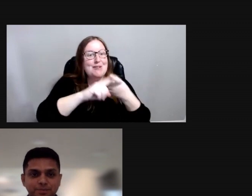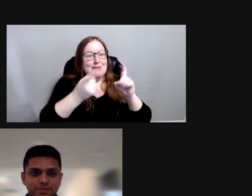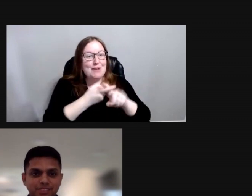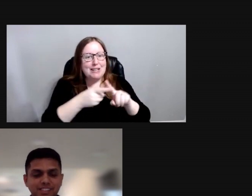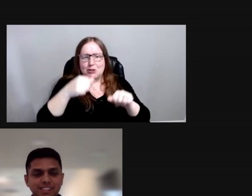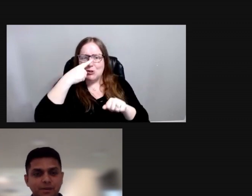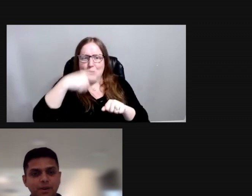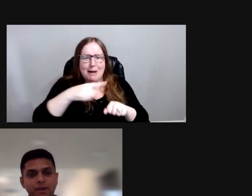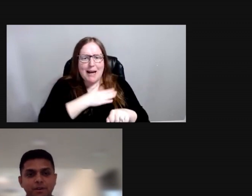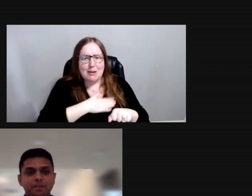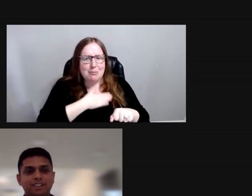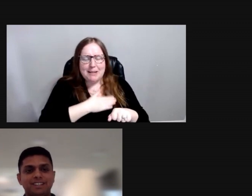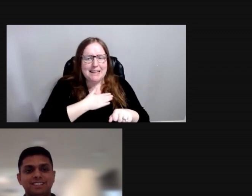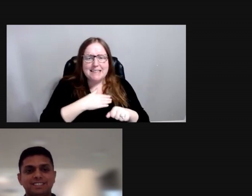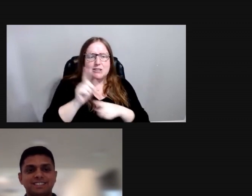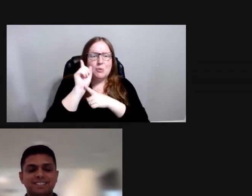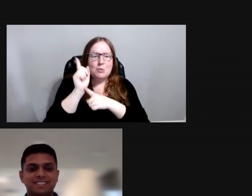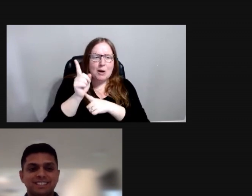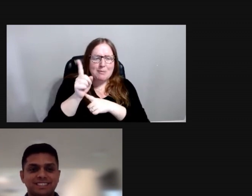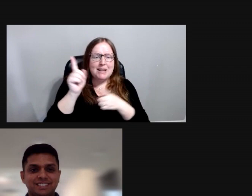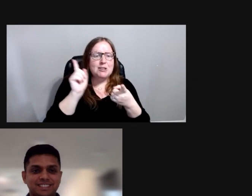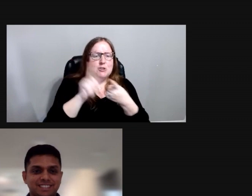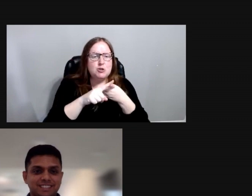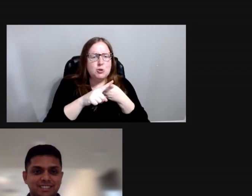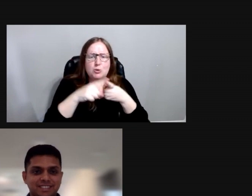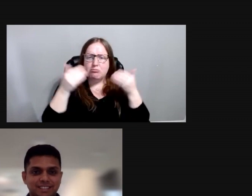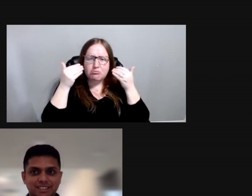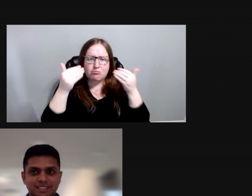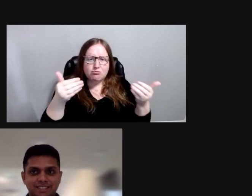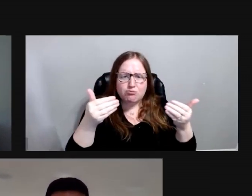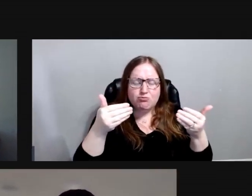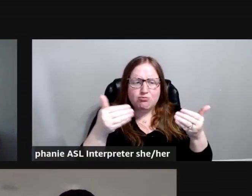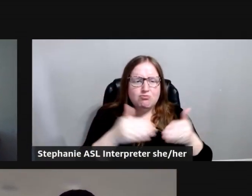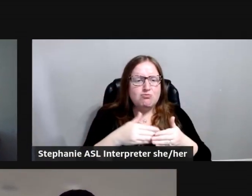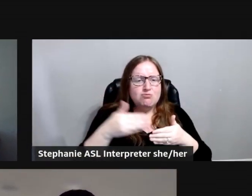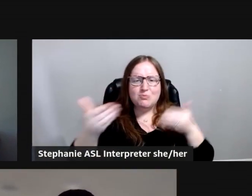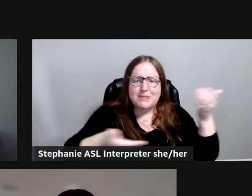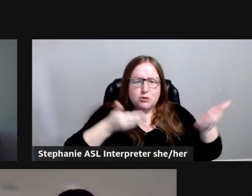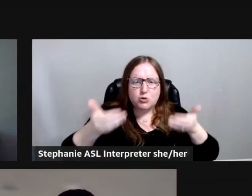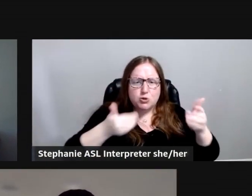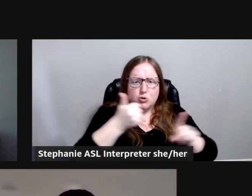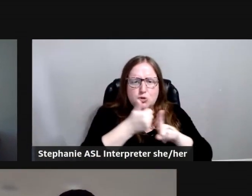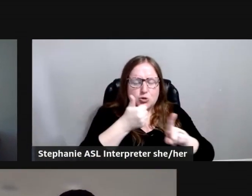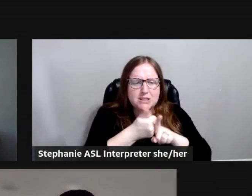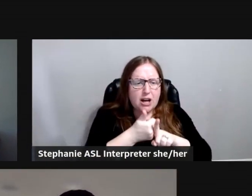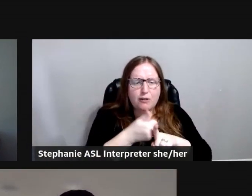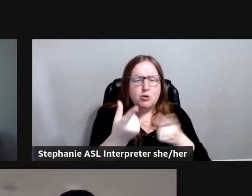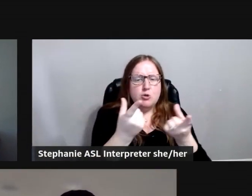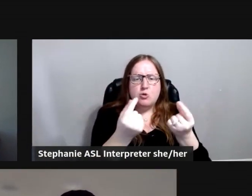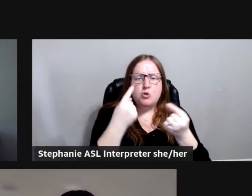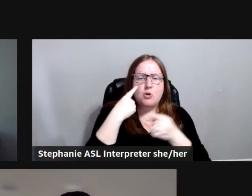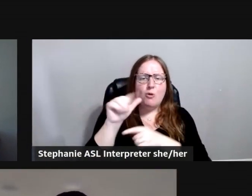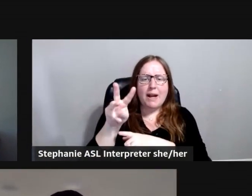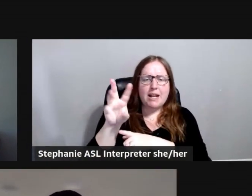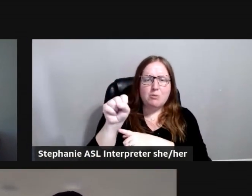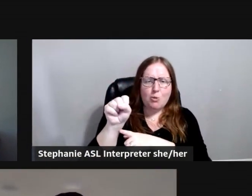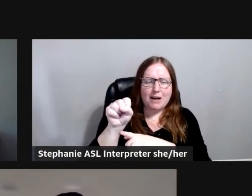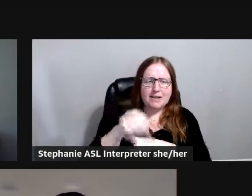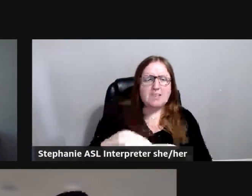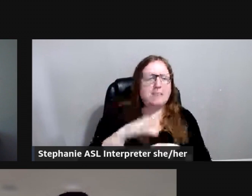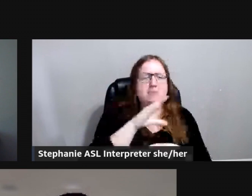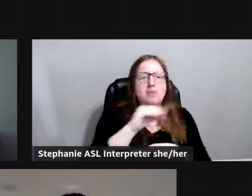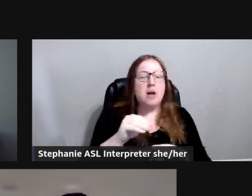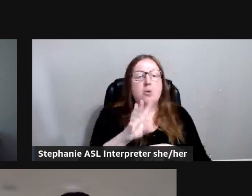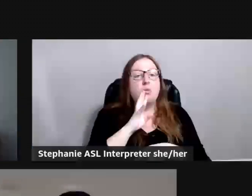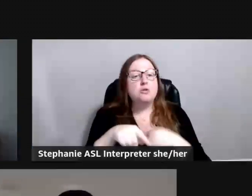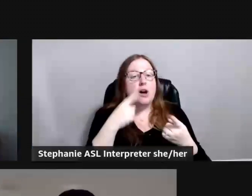please give us a moment to, go ahead and give us an idea of what it is that you do for AWS and what we're going to be